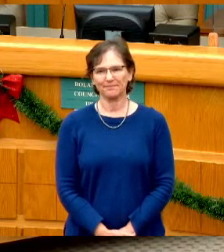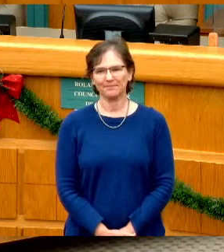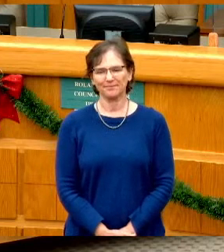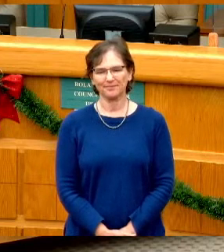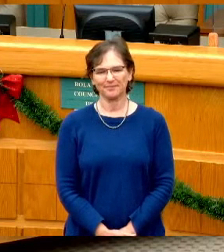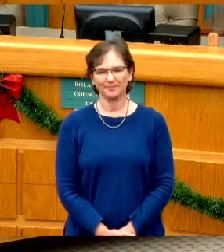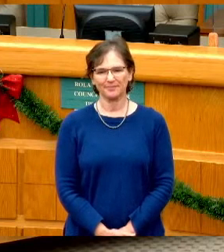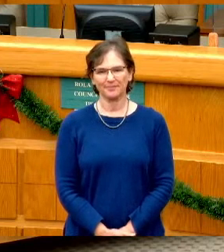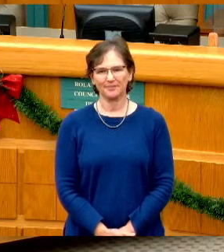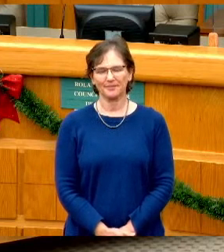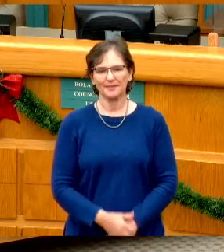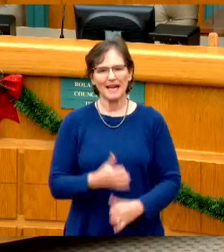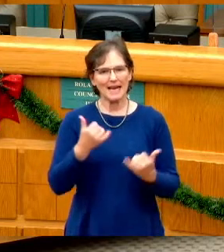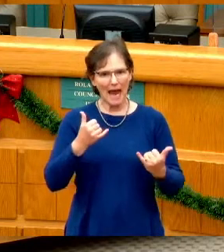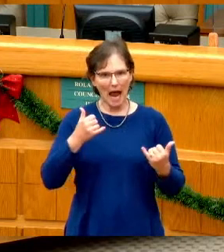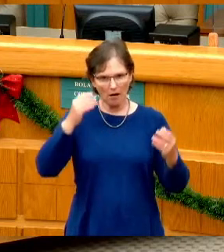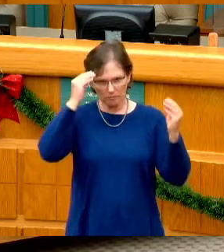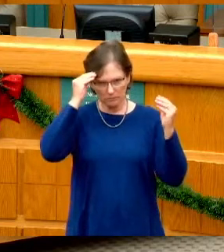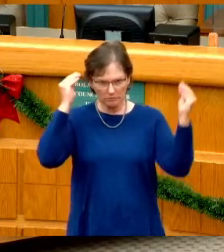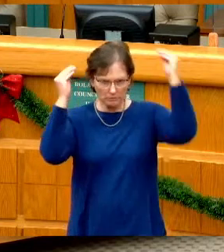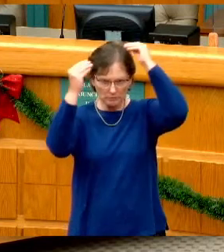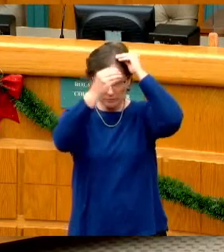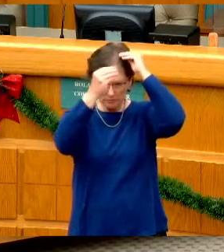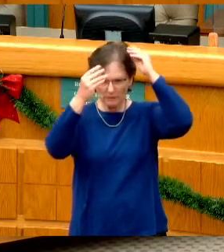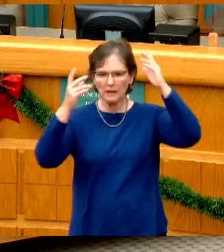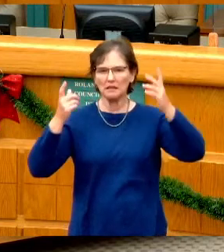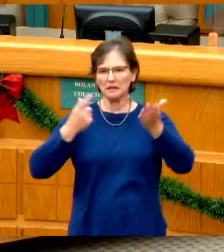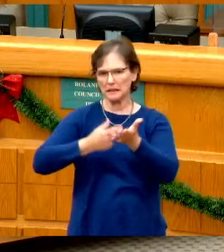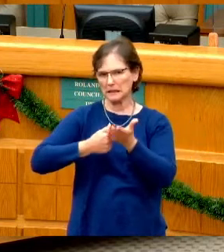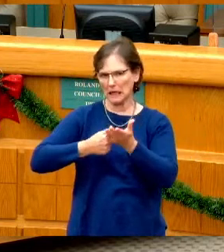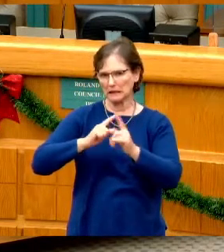So I'm going to switch hats a little bit, and I'm going to talk about